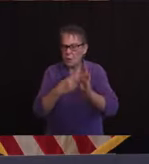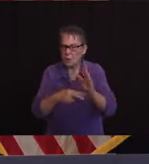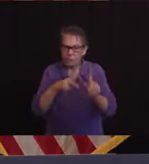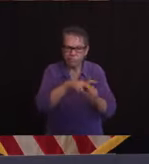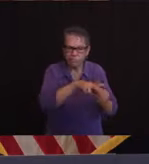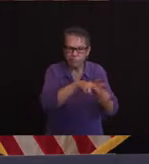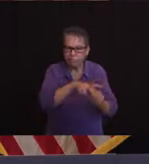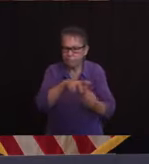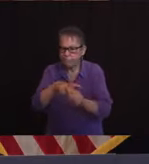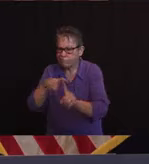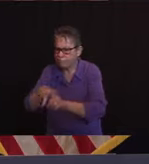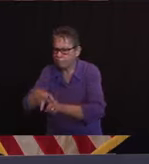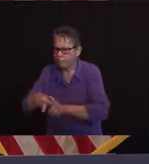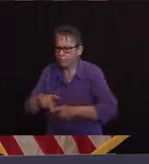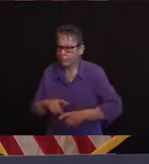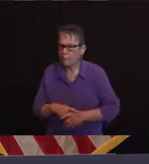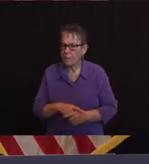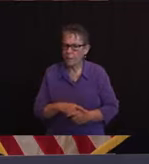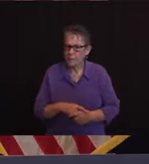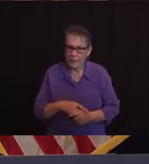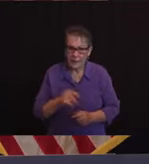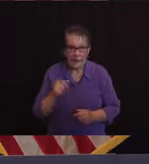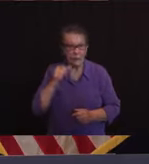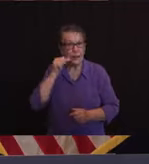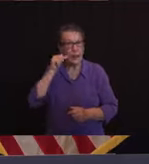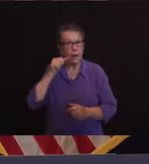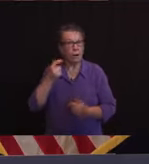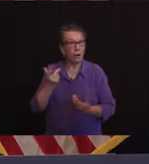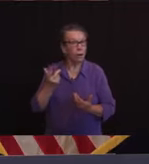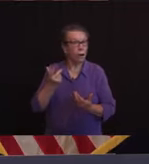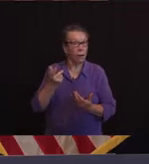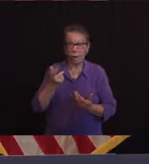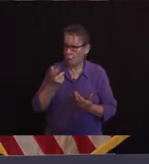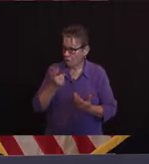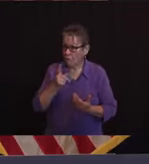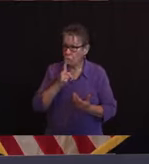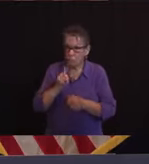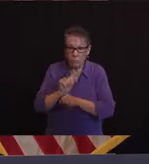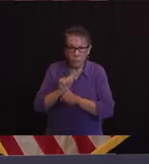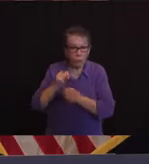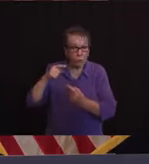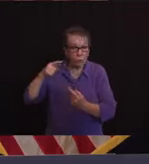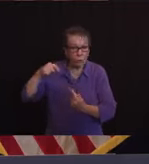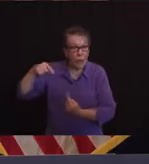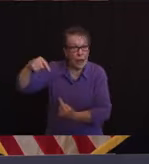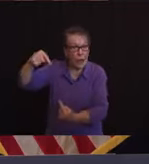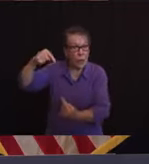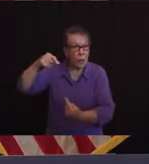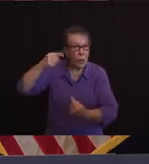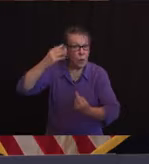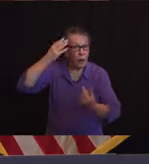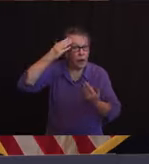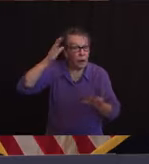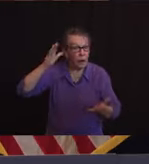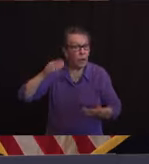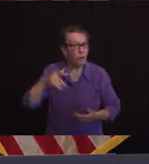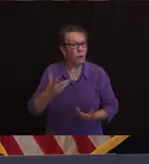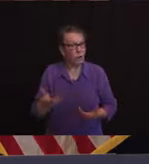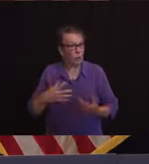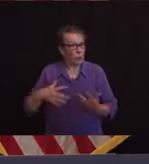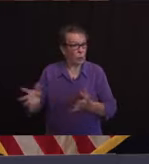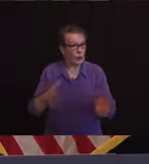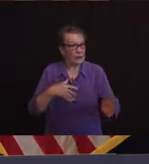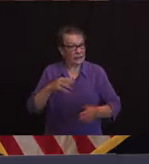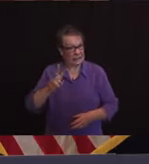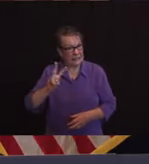FEMA and the National Weather Service. It looks like it was 60 to 70 mile an hour straight line winds. A few